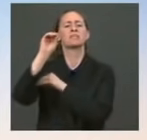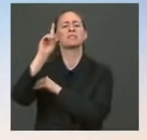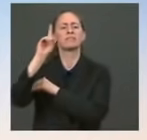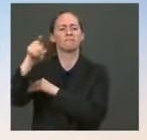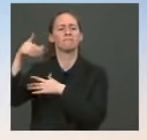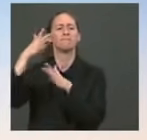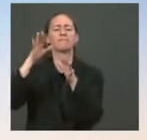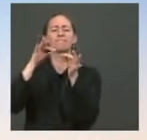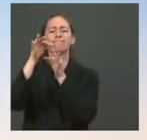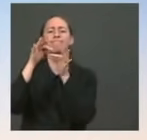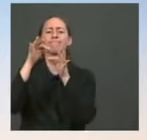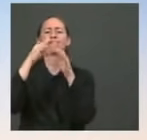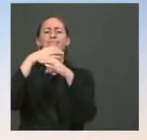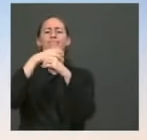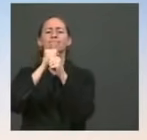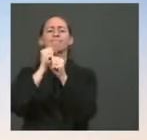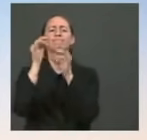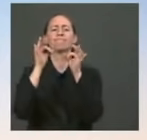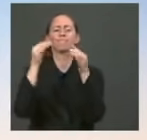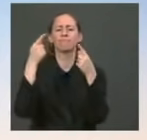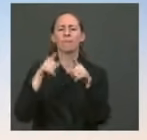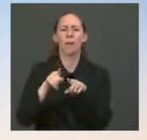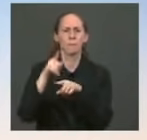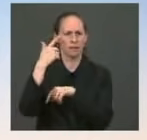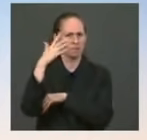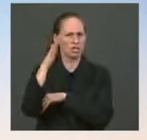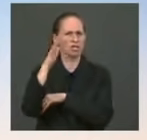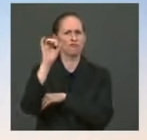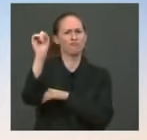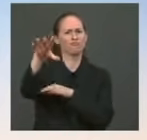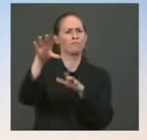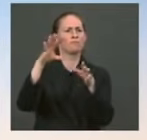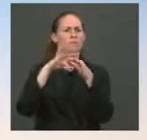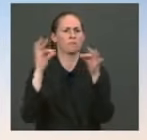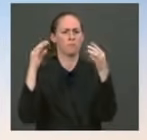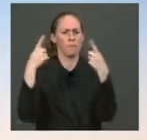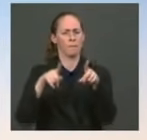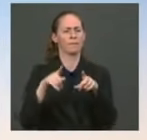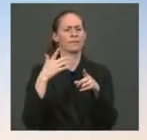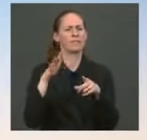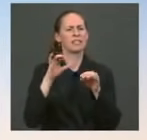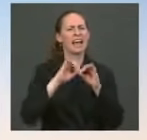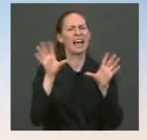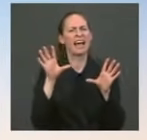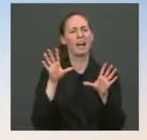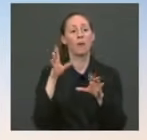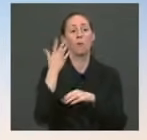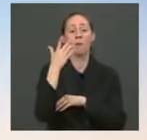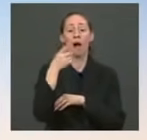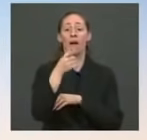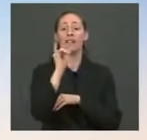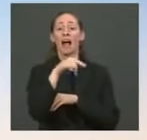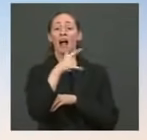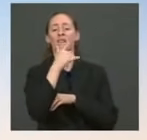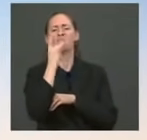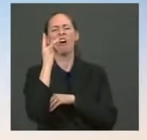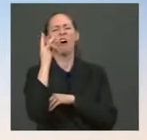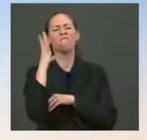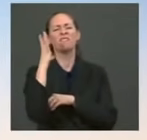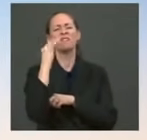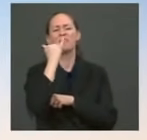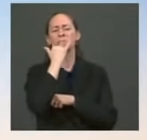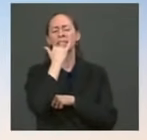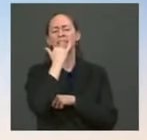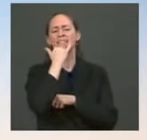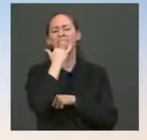an extensive statement where they conveyed clearly that this was a horrible mistake. That this was a tragedy, as